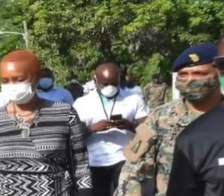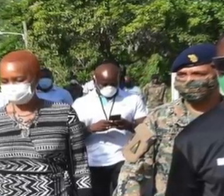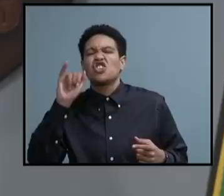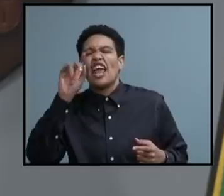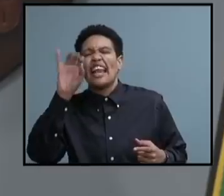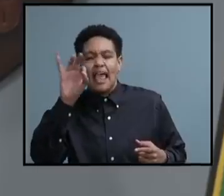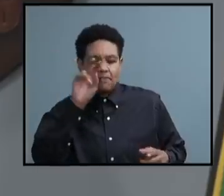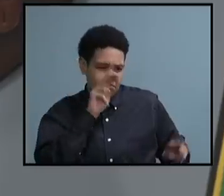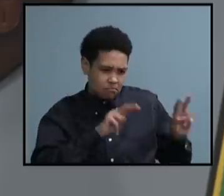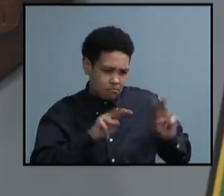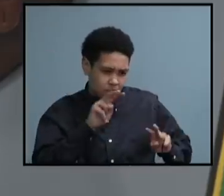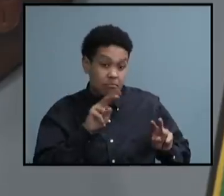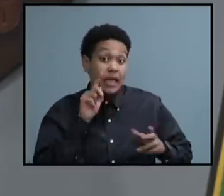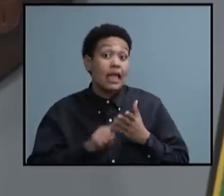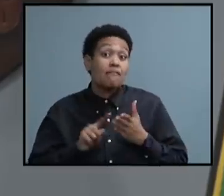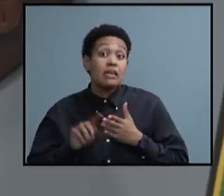Force and the